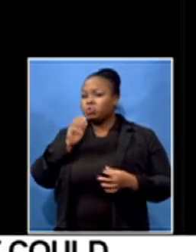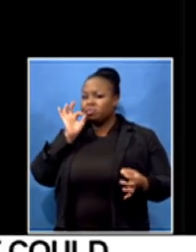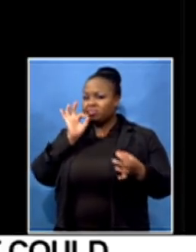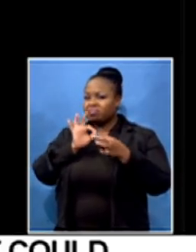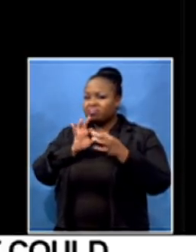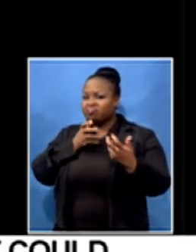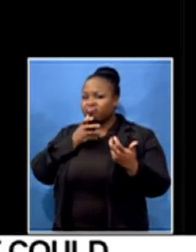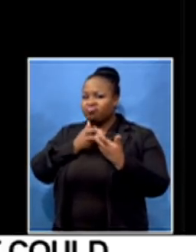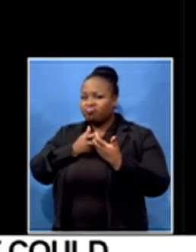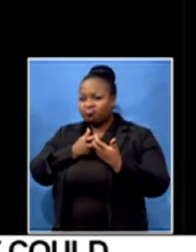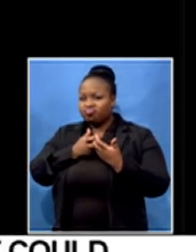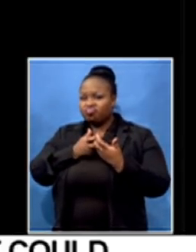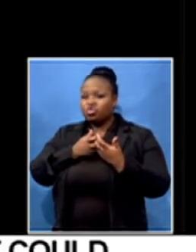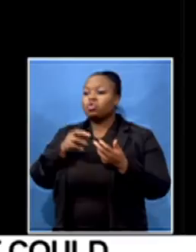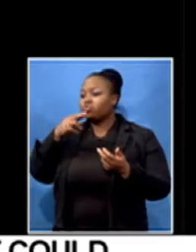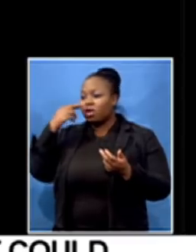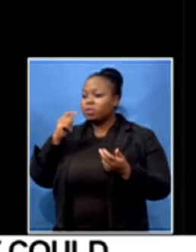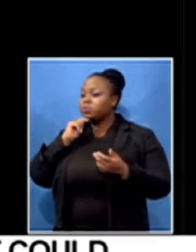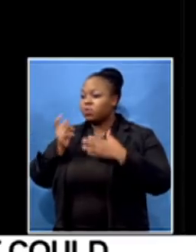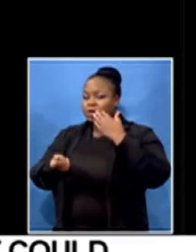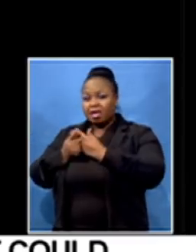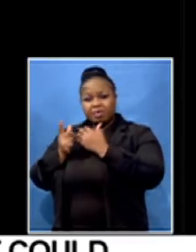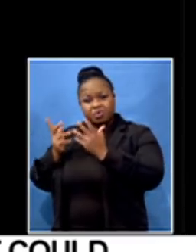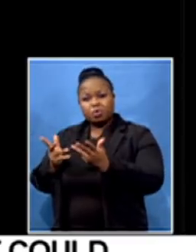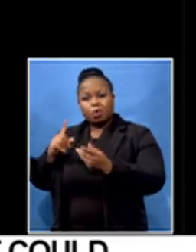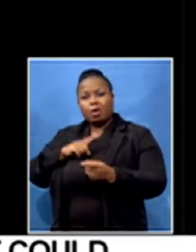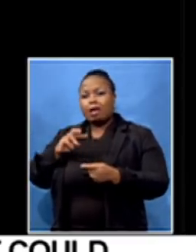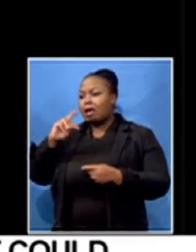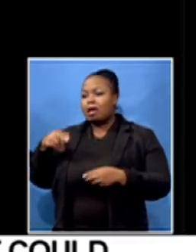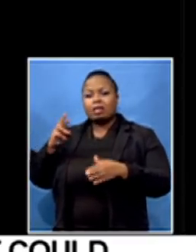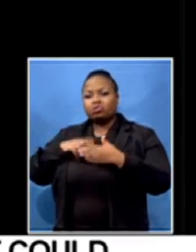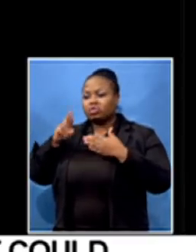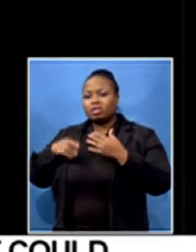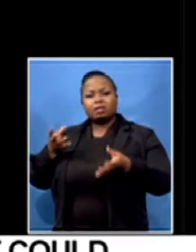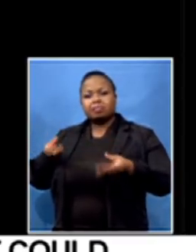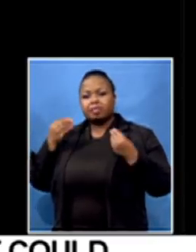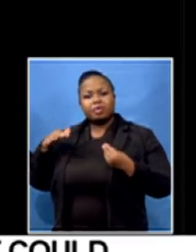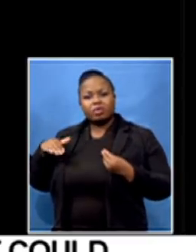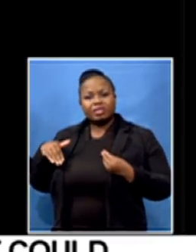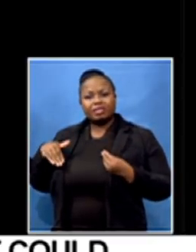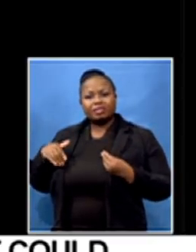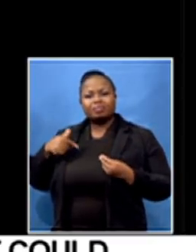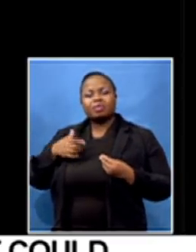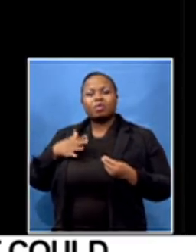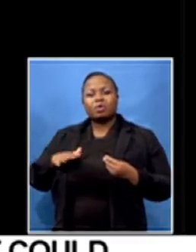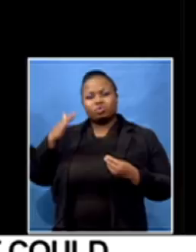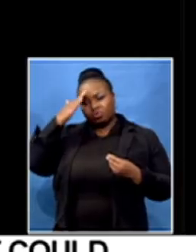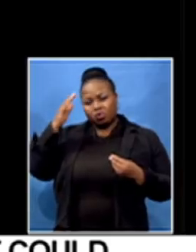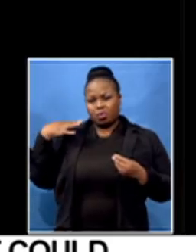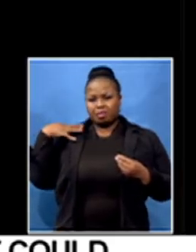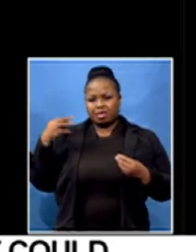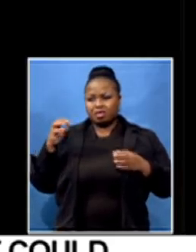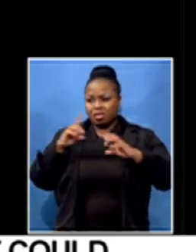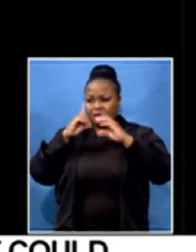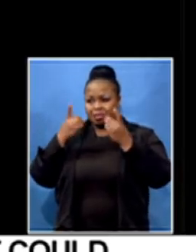as close to reality as one wishes to believe. What monitoring mechanisms, Minister, does your department have